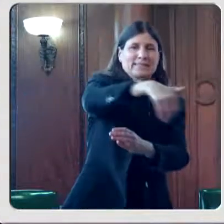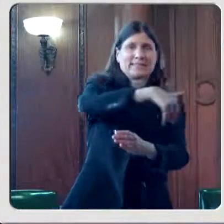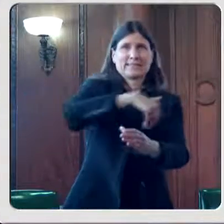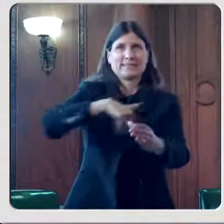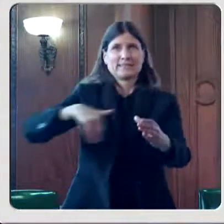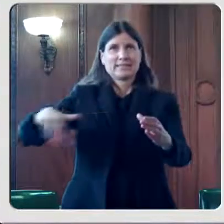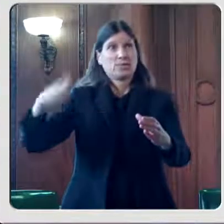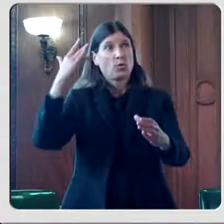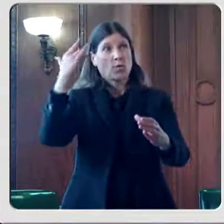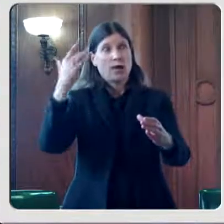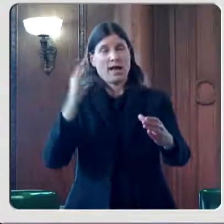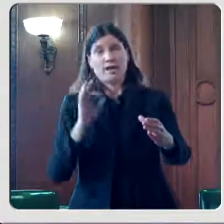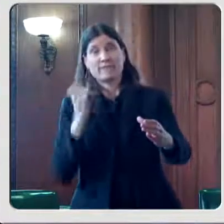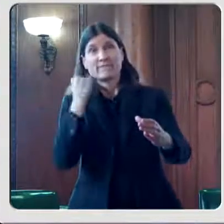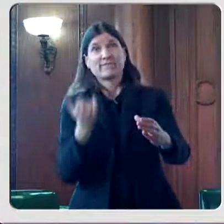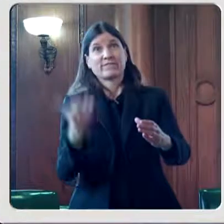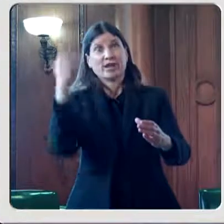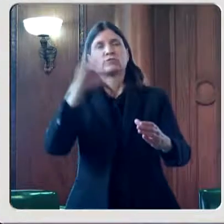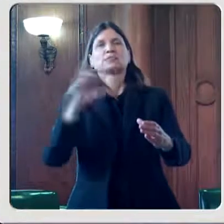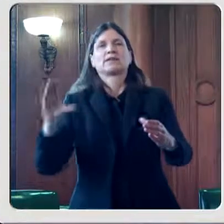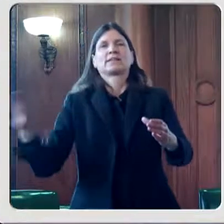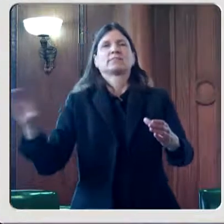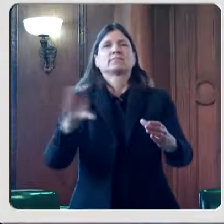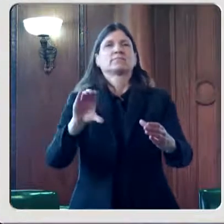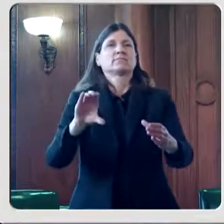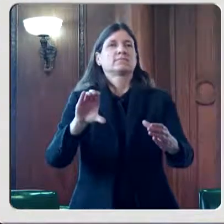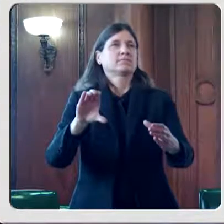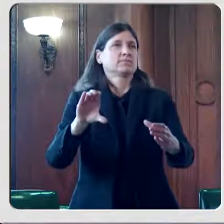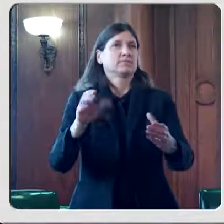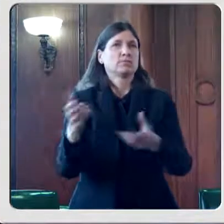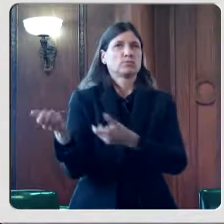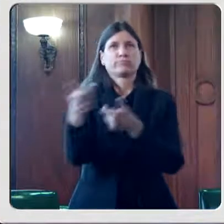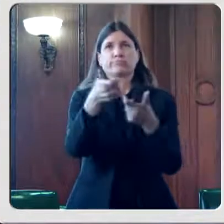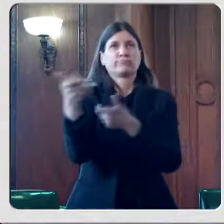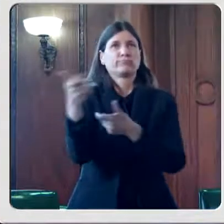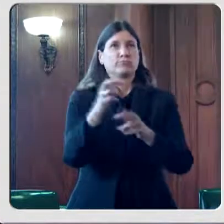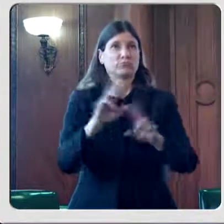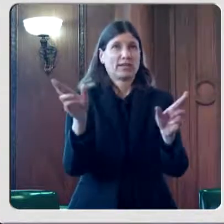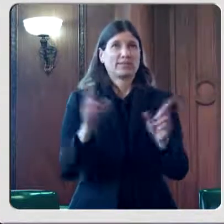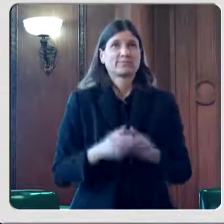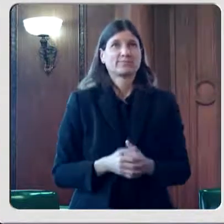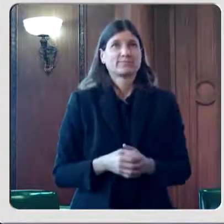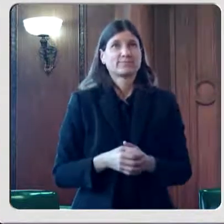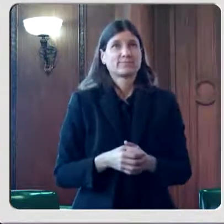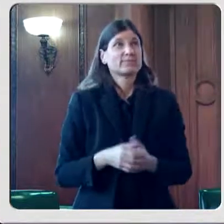lunch, dinner, and snacks. The actual tally is